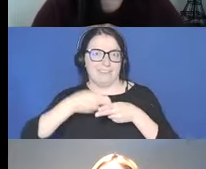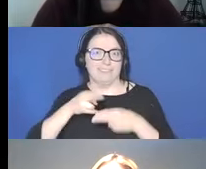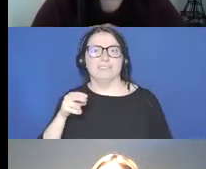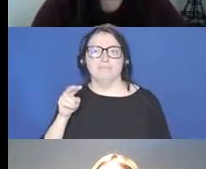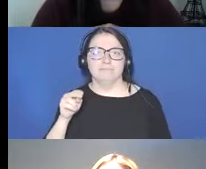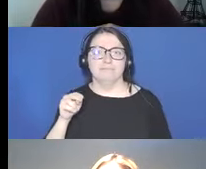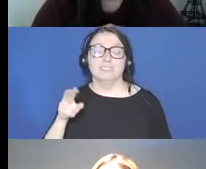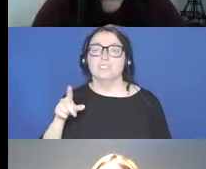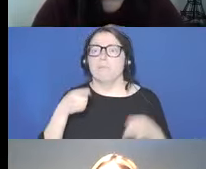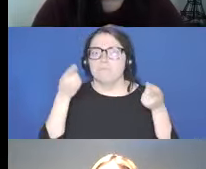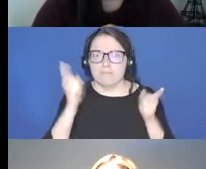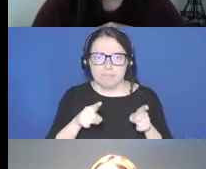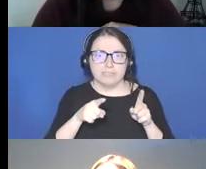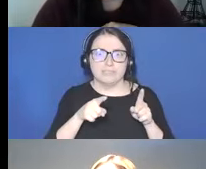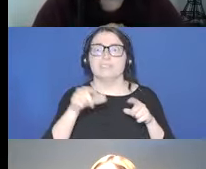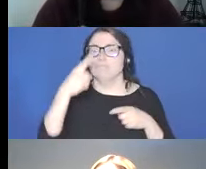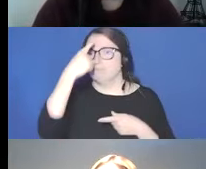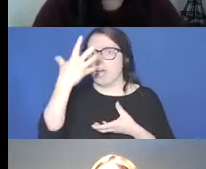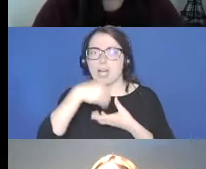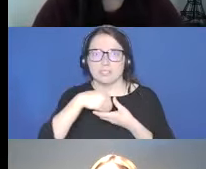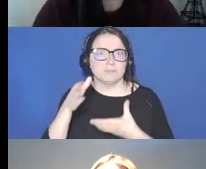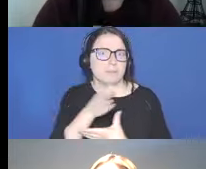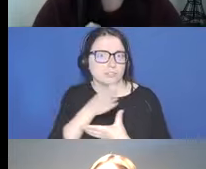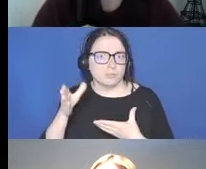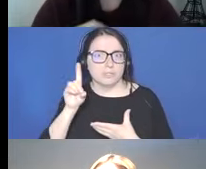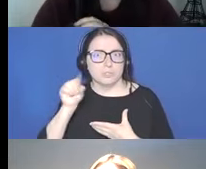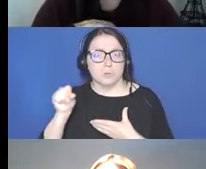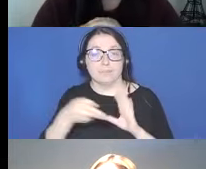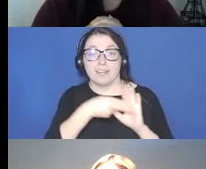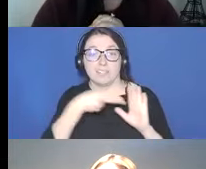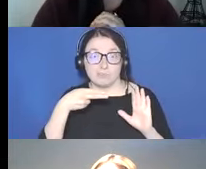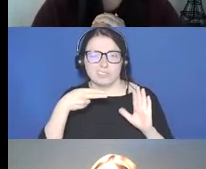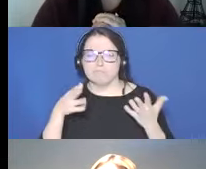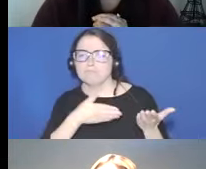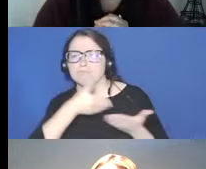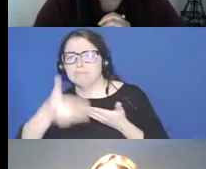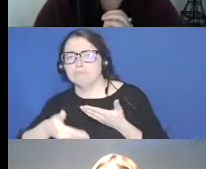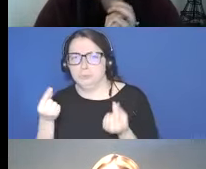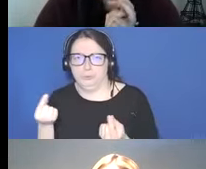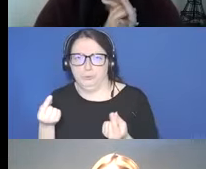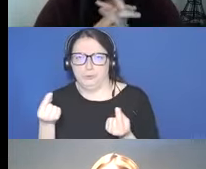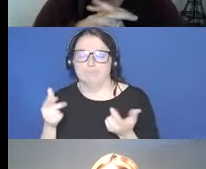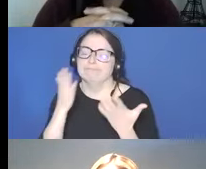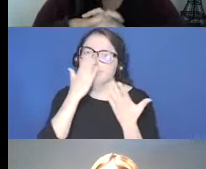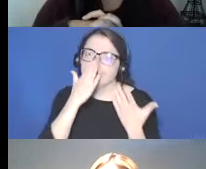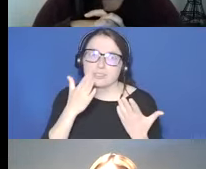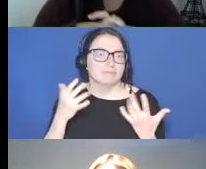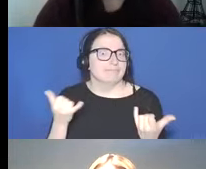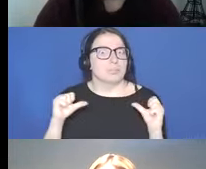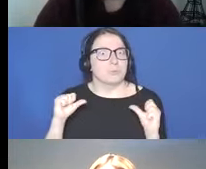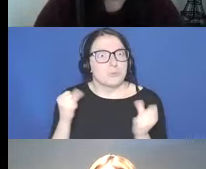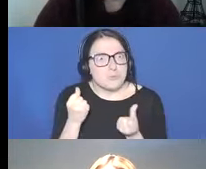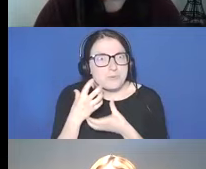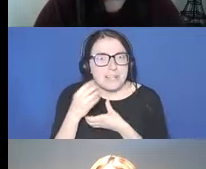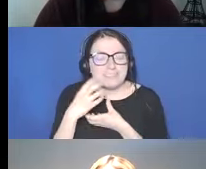Spectrum Disorder Diagnosis. On behalf of our planning committee and presenters, thank you for joining us on this chilly afternoon. My name